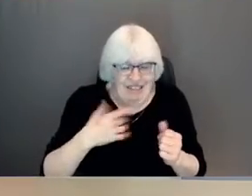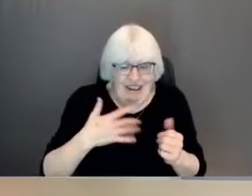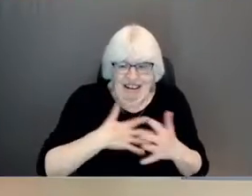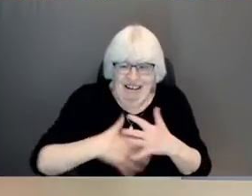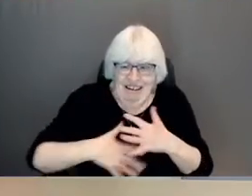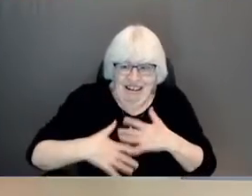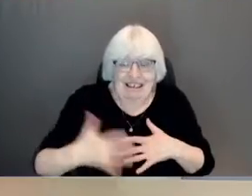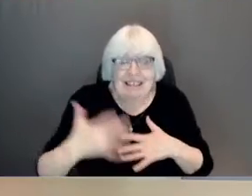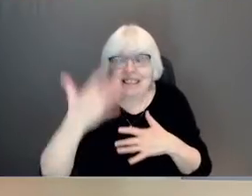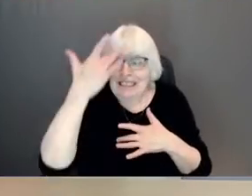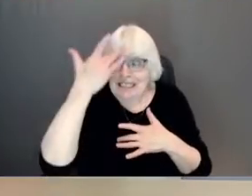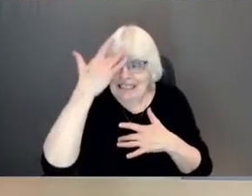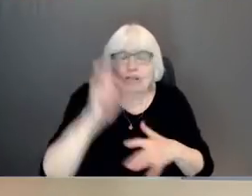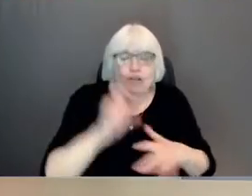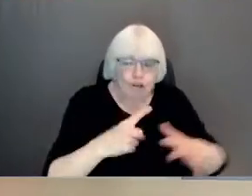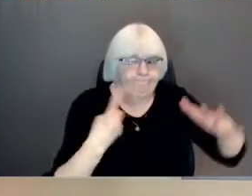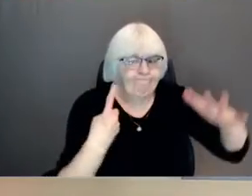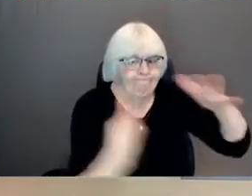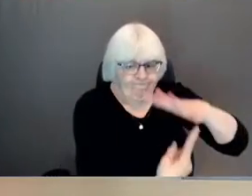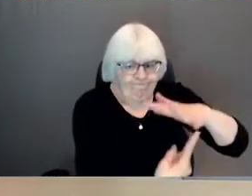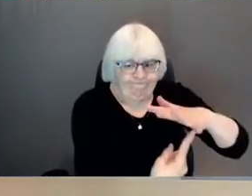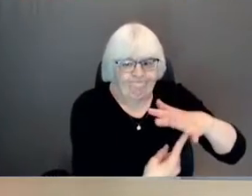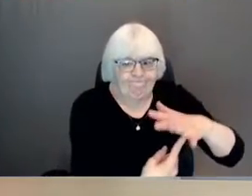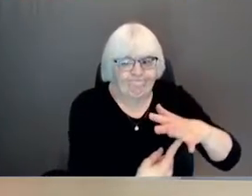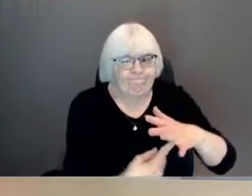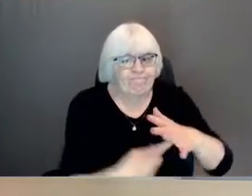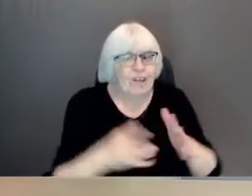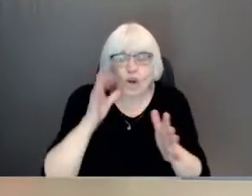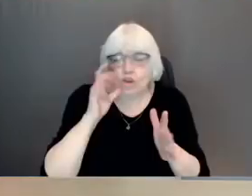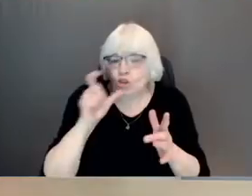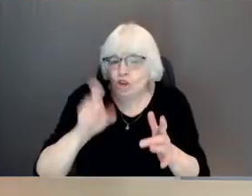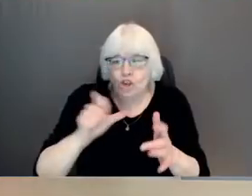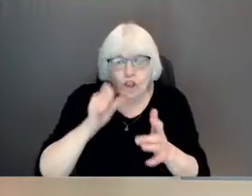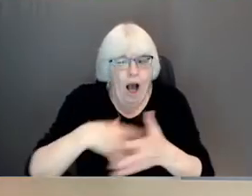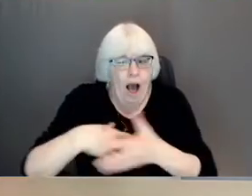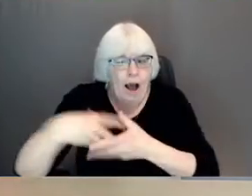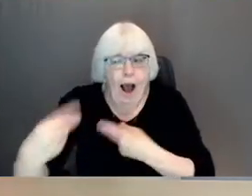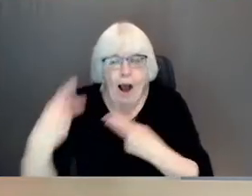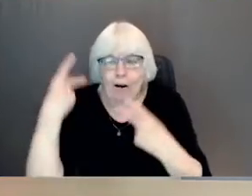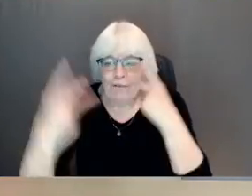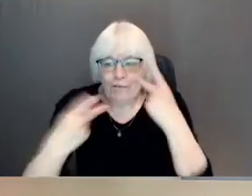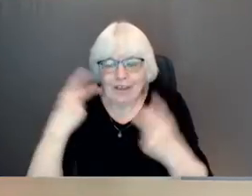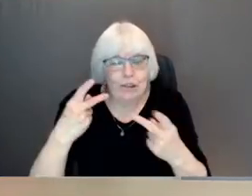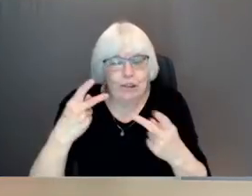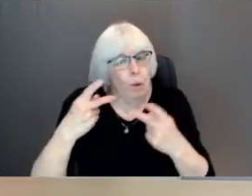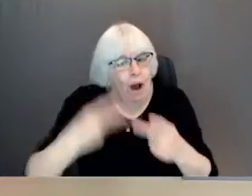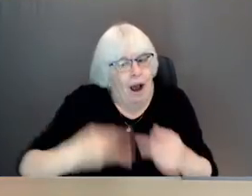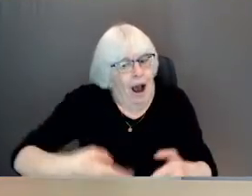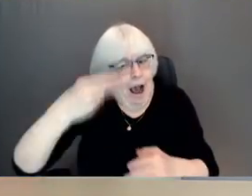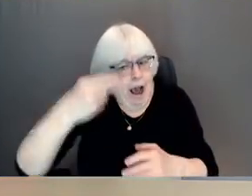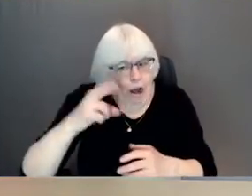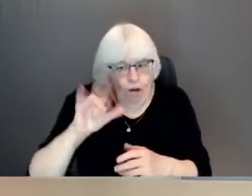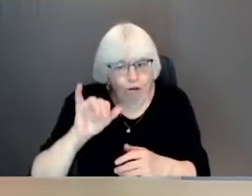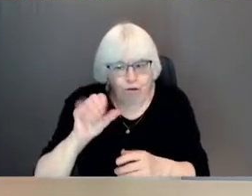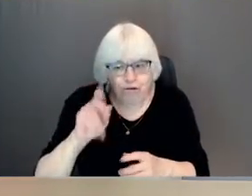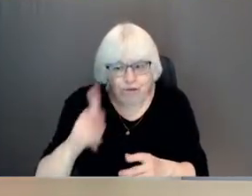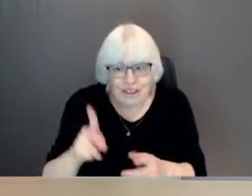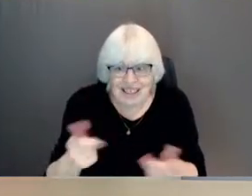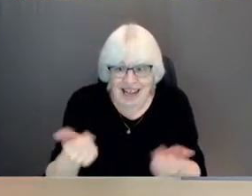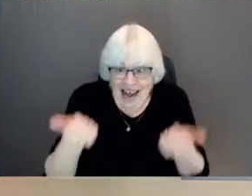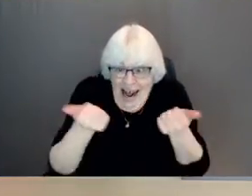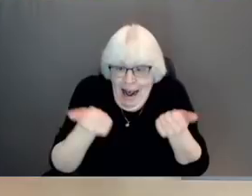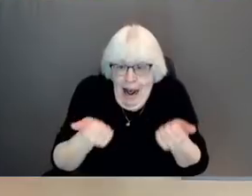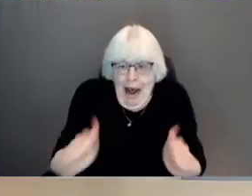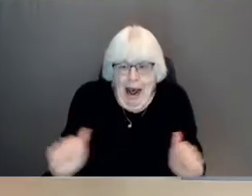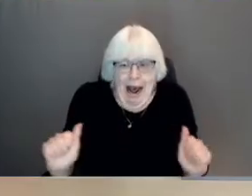isolation. This affects all current close contacts who are in isolation. Anyone who is not